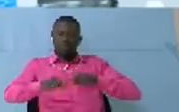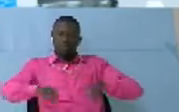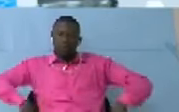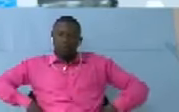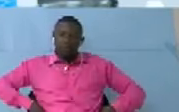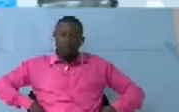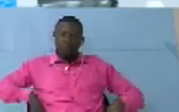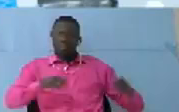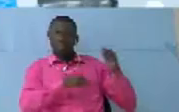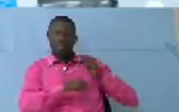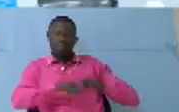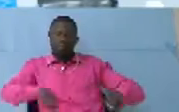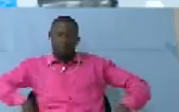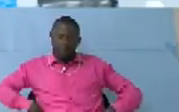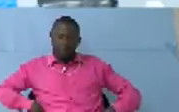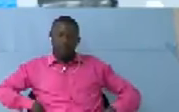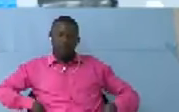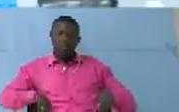my back with what?